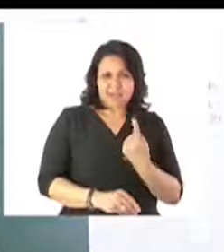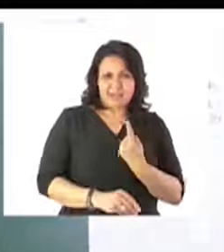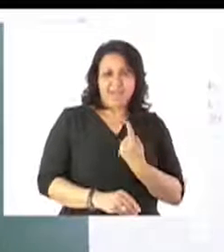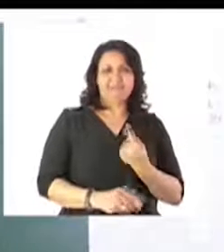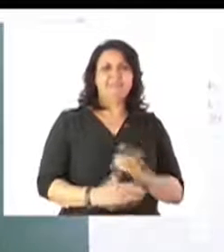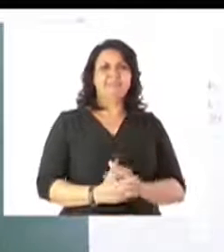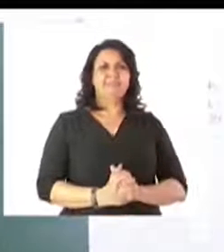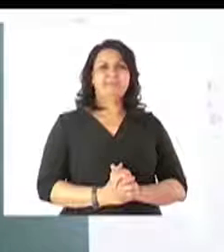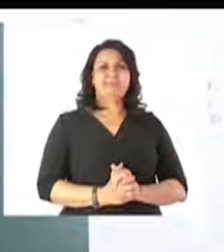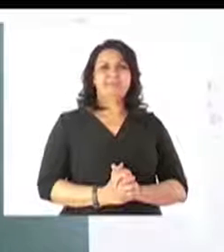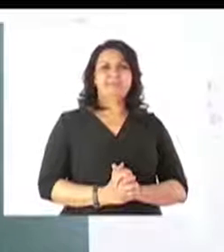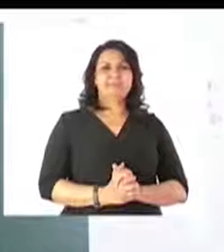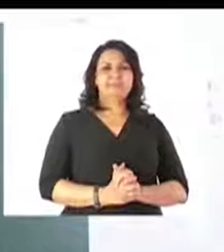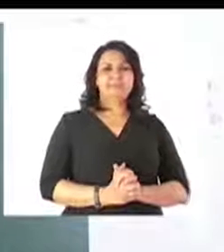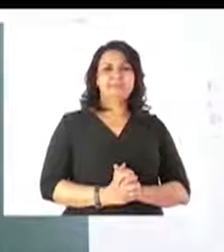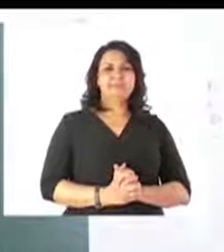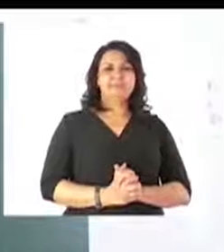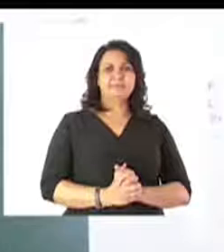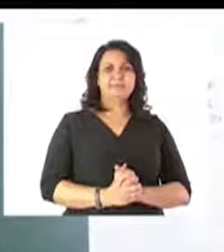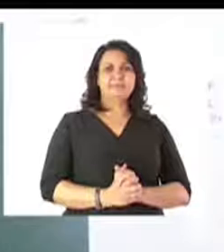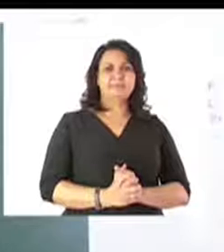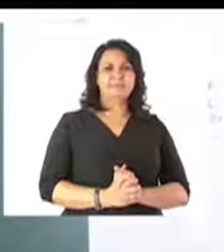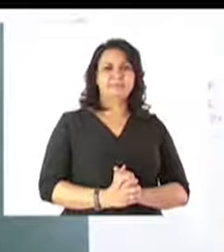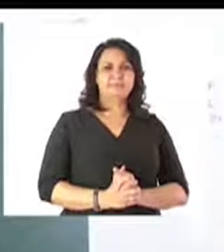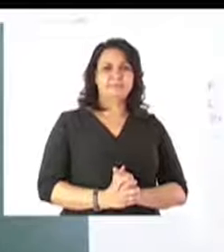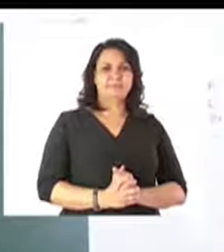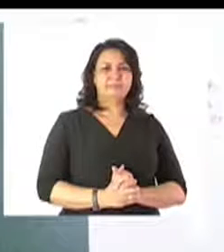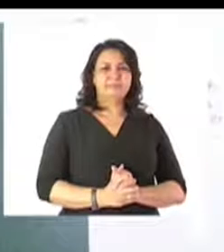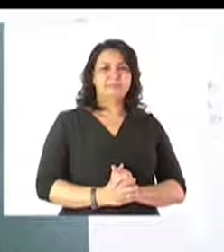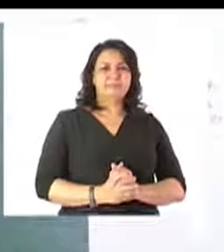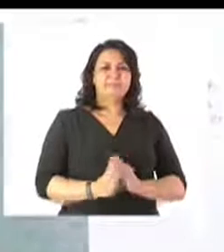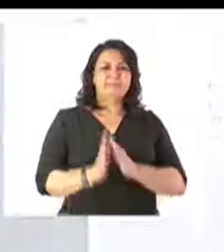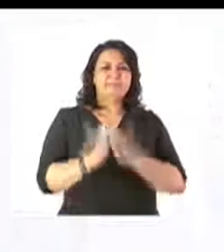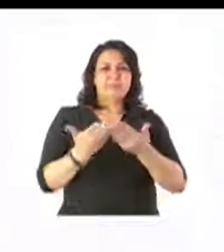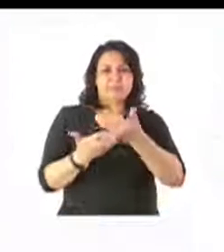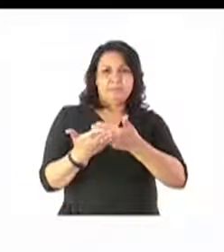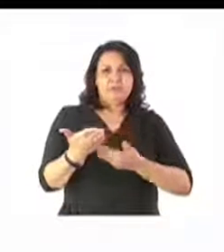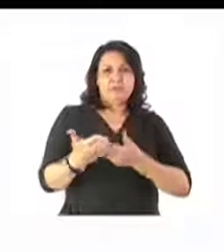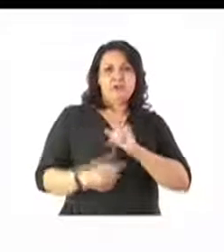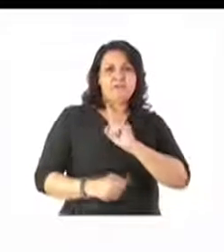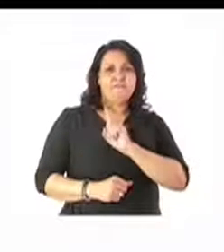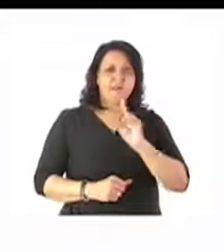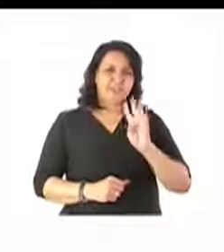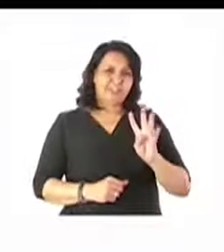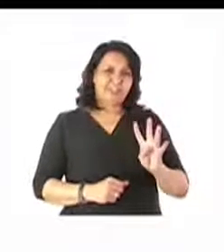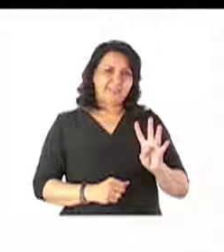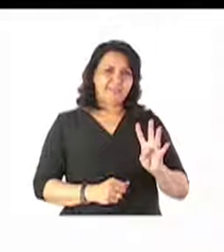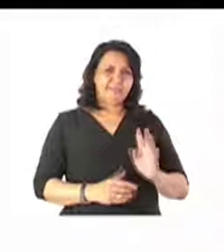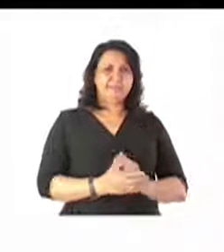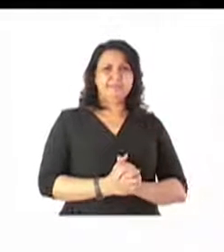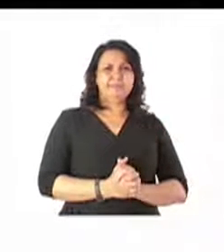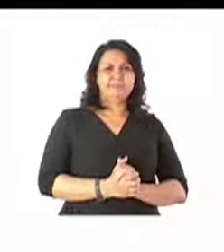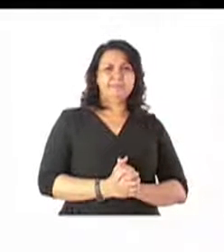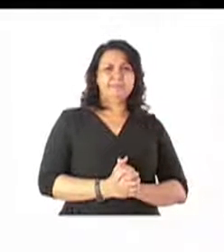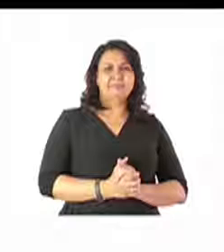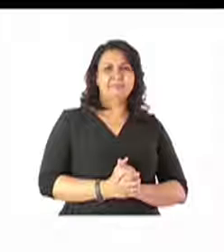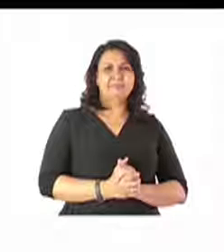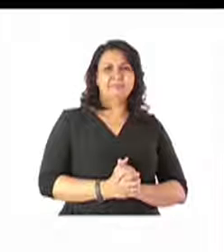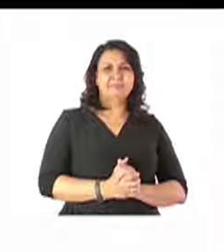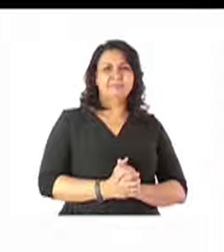now. Let's move on to page 14. There is a different